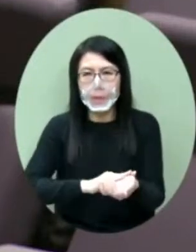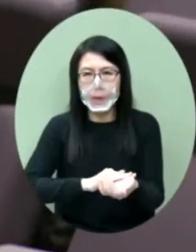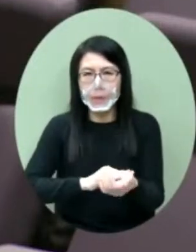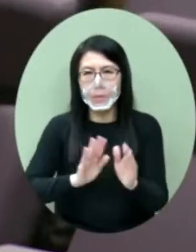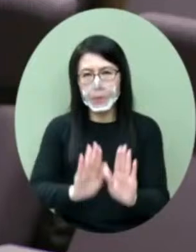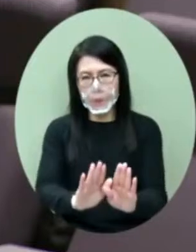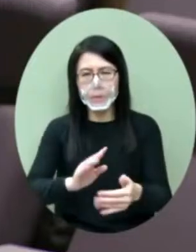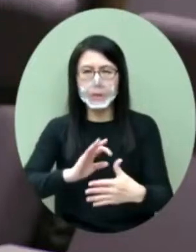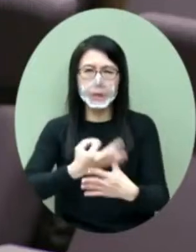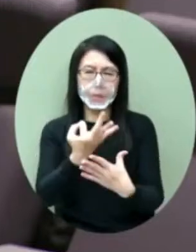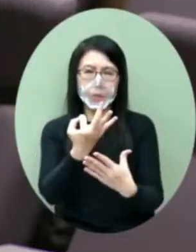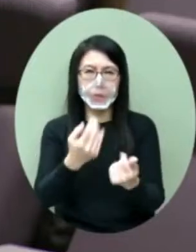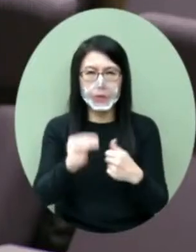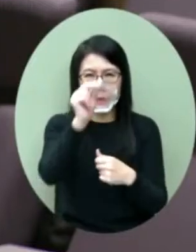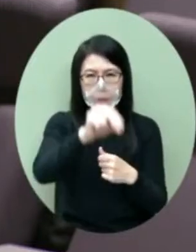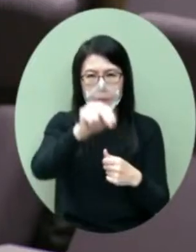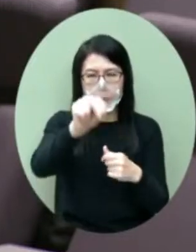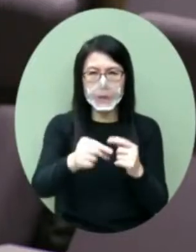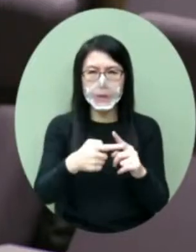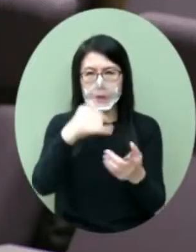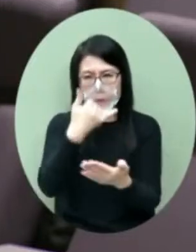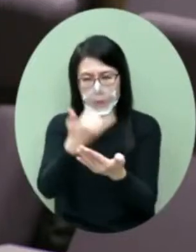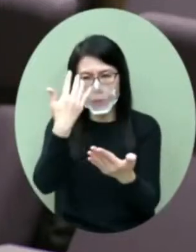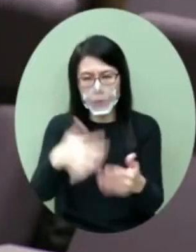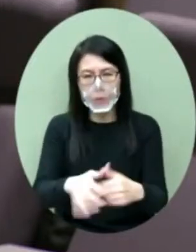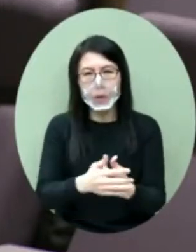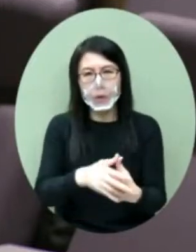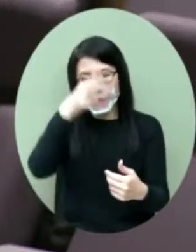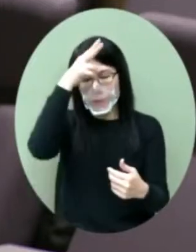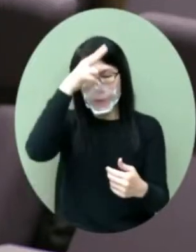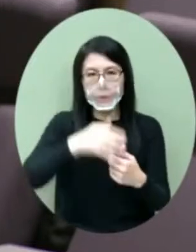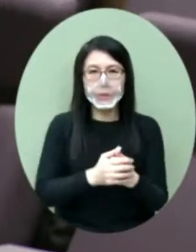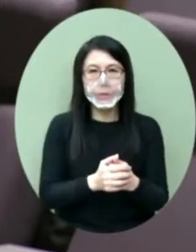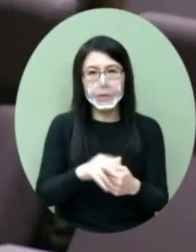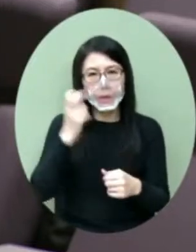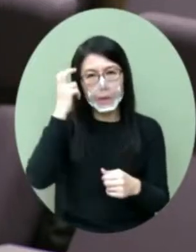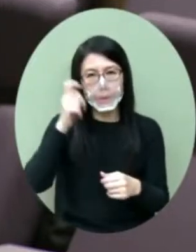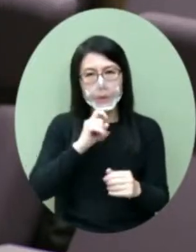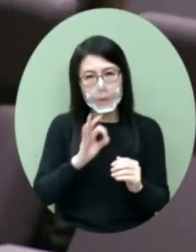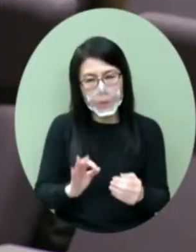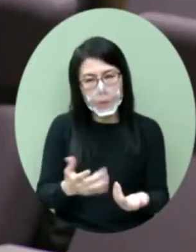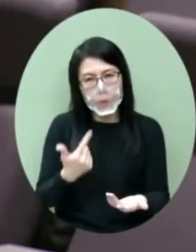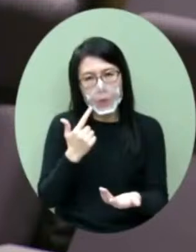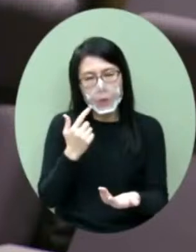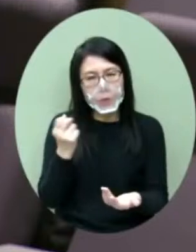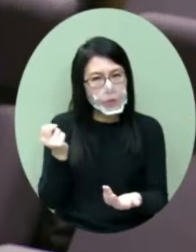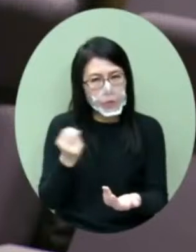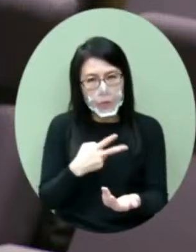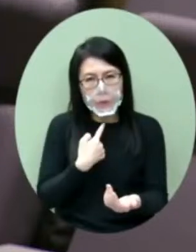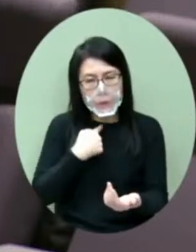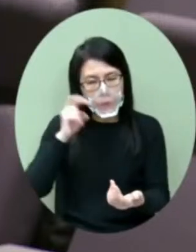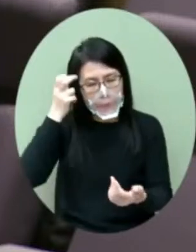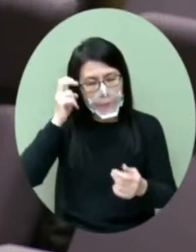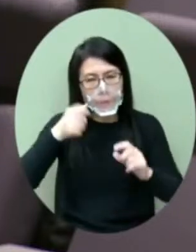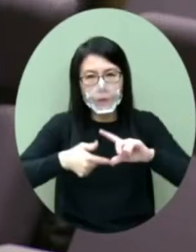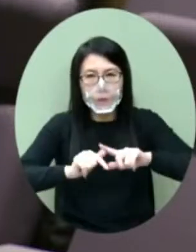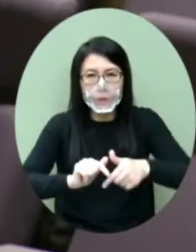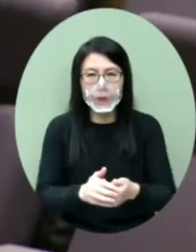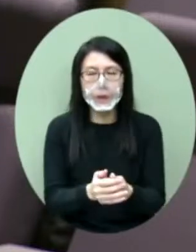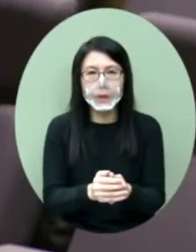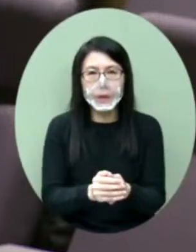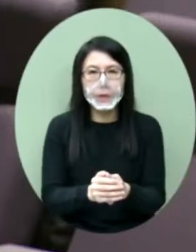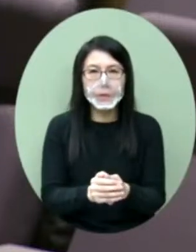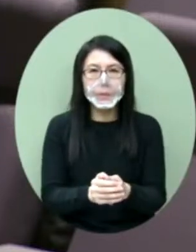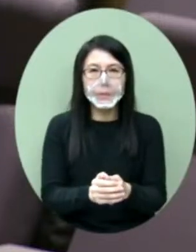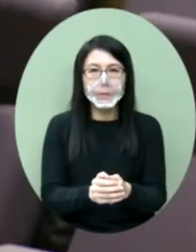the utilization of beds? So 3 months into the pandemic, and there were 7,000 deaths. Had the government